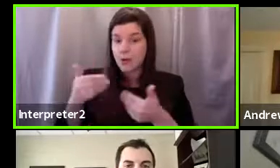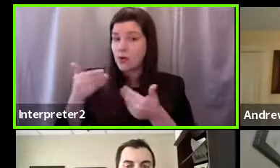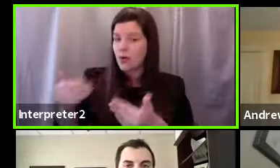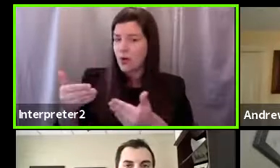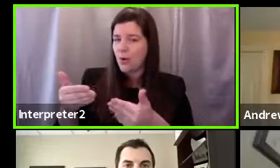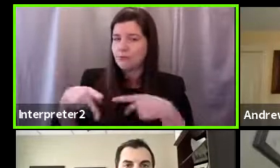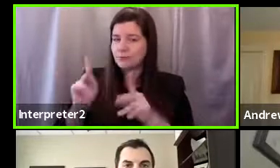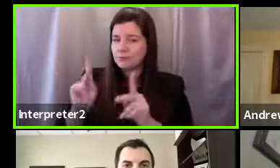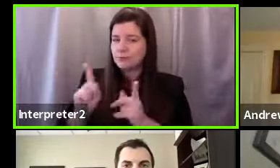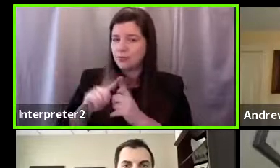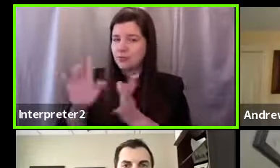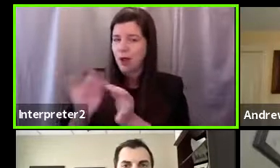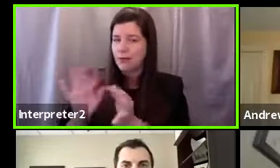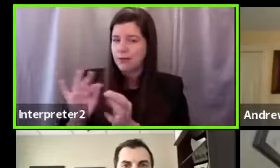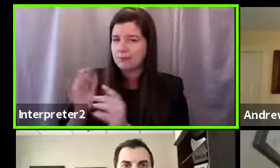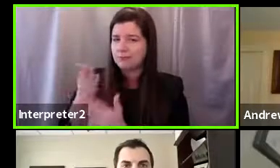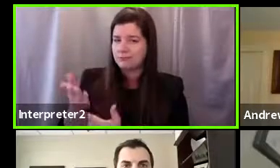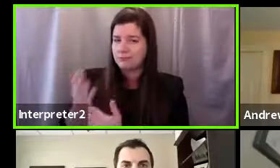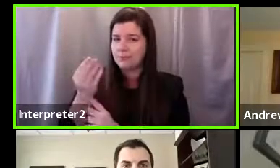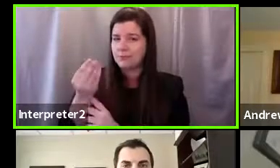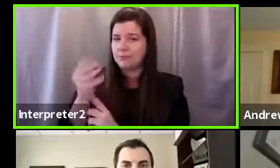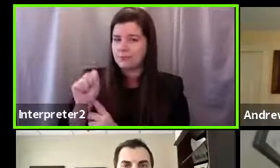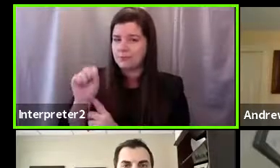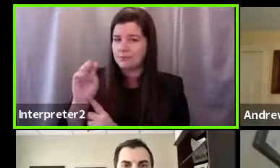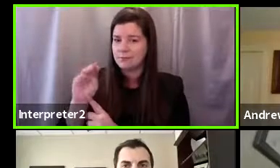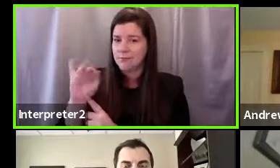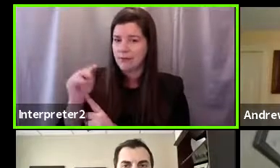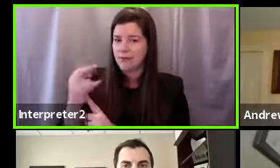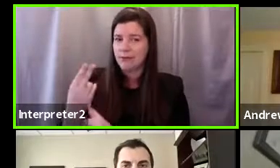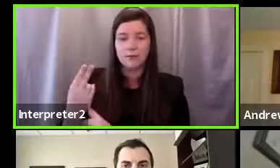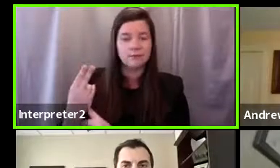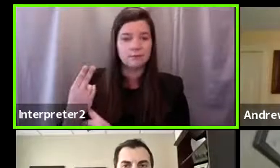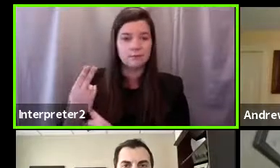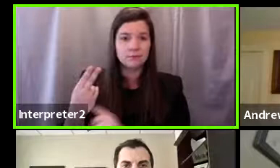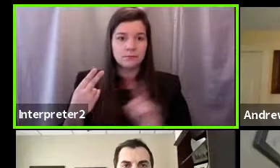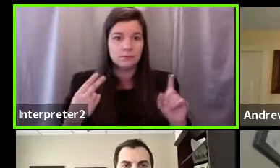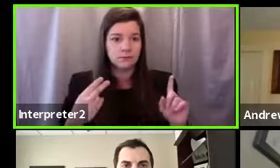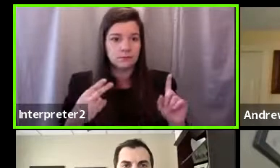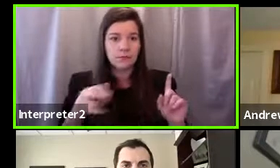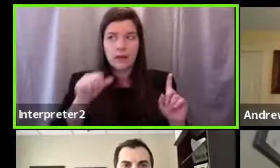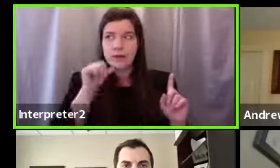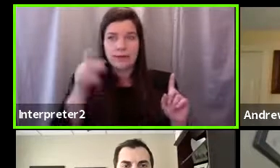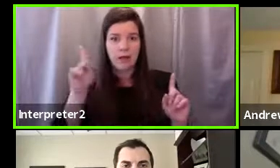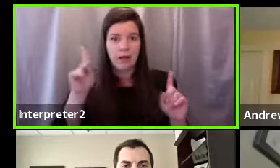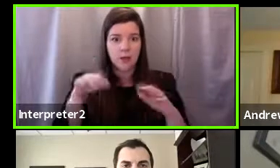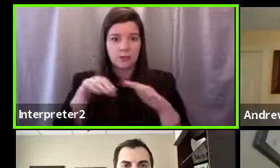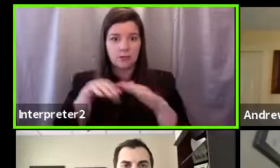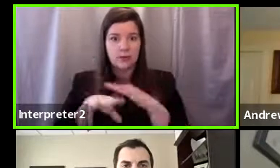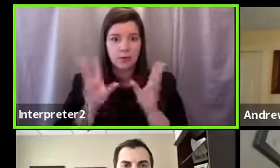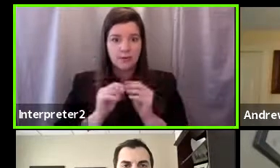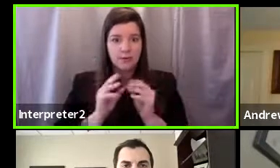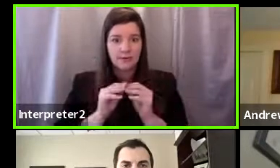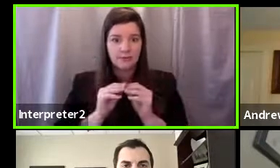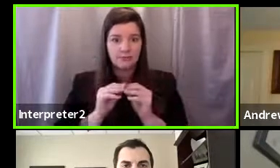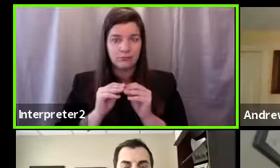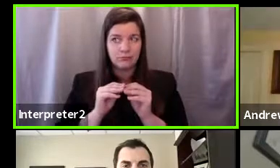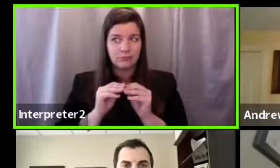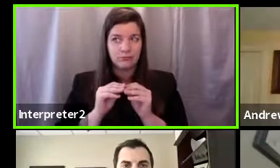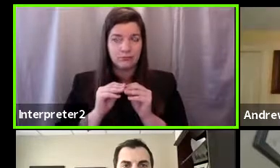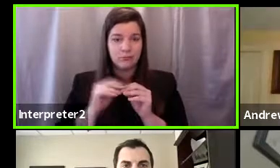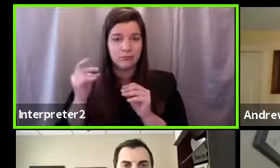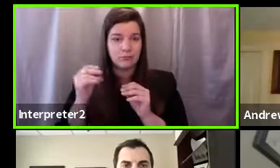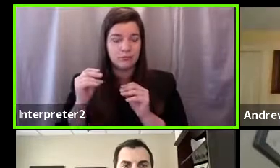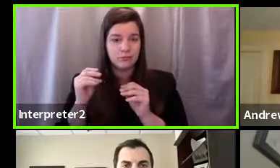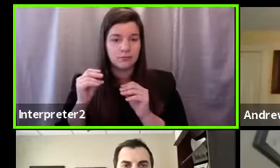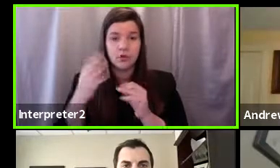She is not in the meeting right now. She did not enter the meeting. Oh, she's okay. signed up. She's signed up